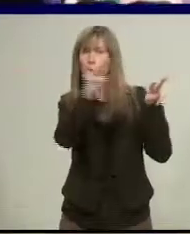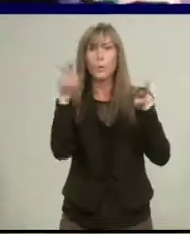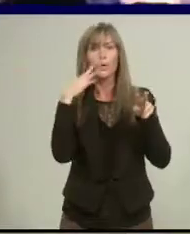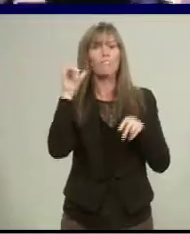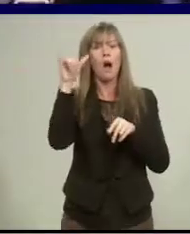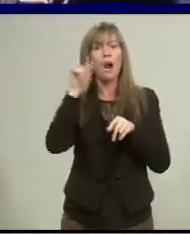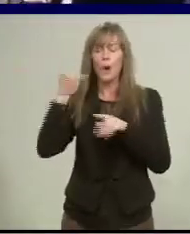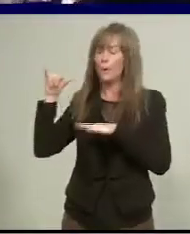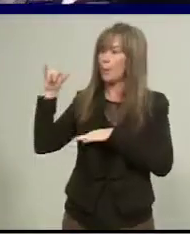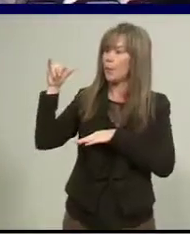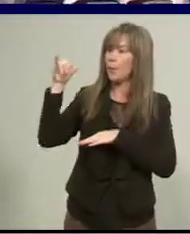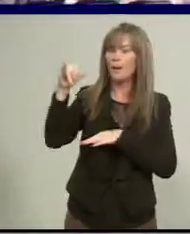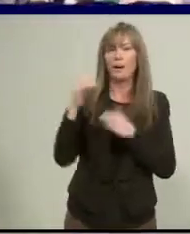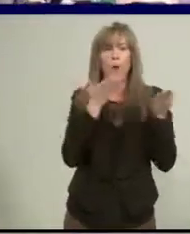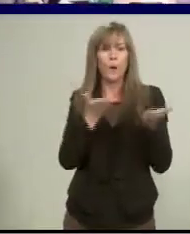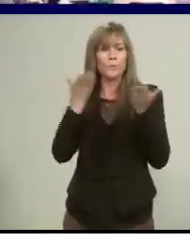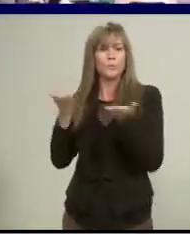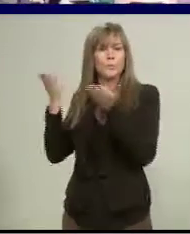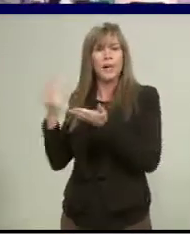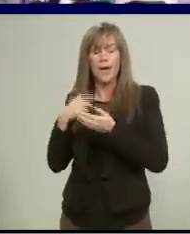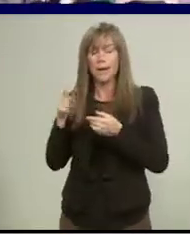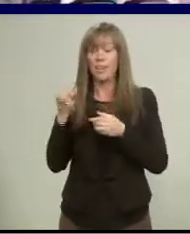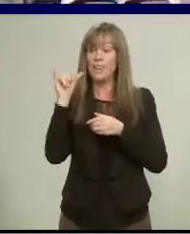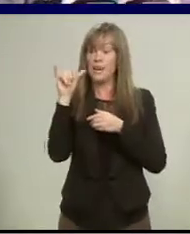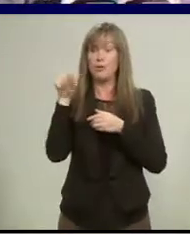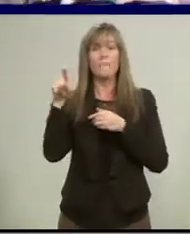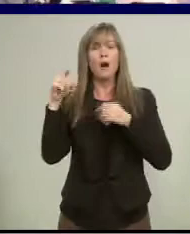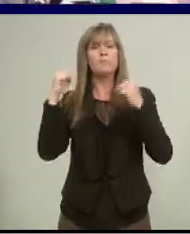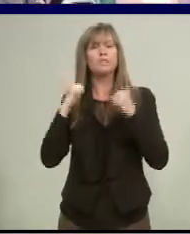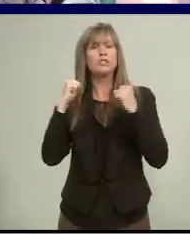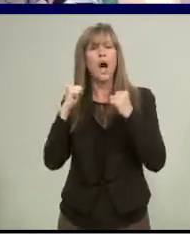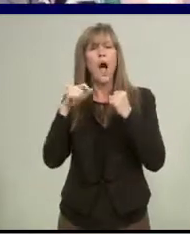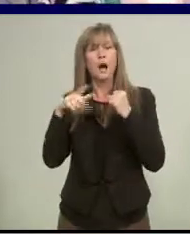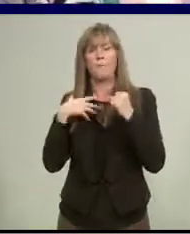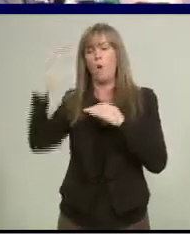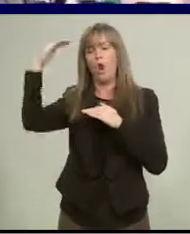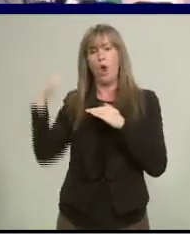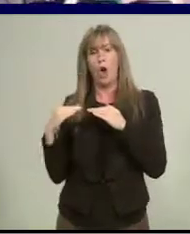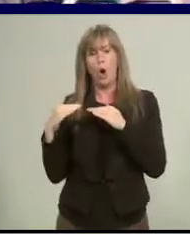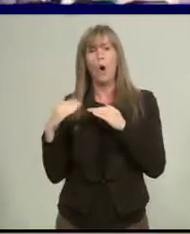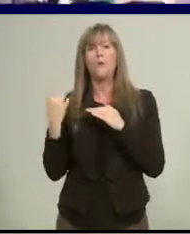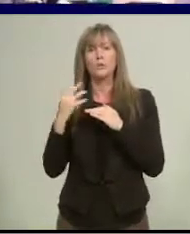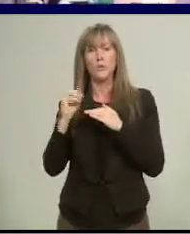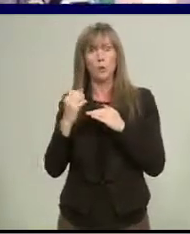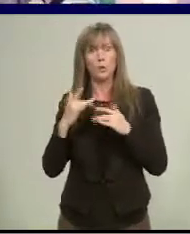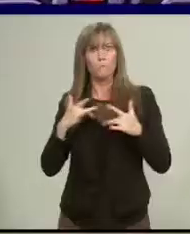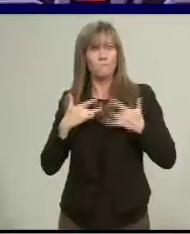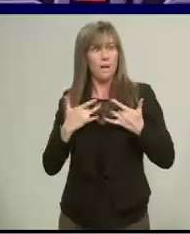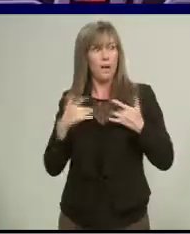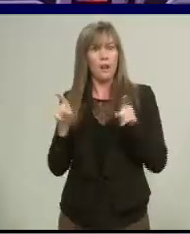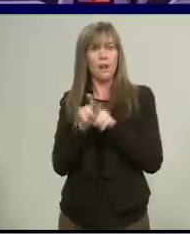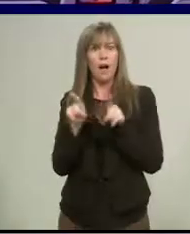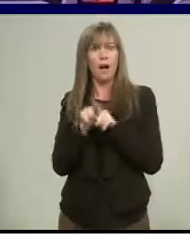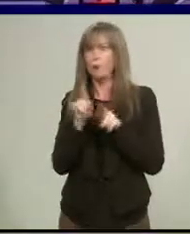of floating in the air. And the pressurisation of the aircraft is at a much lower cabin altitude. So you really feel like